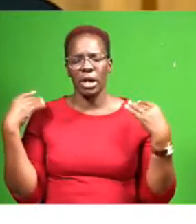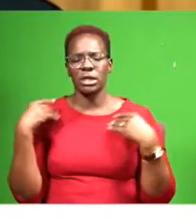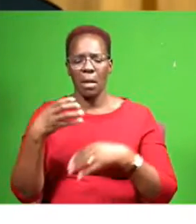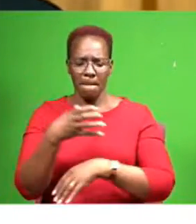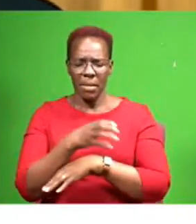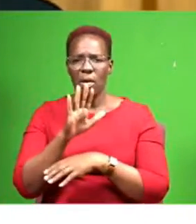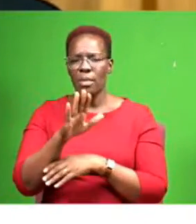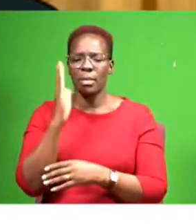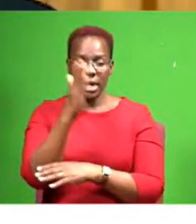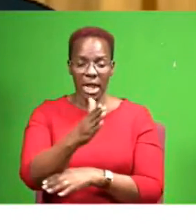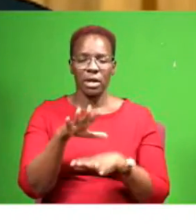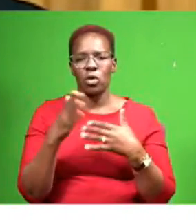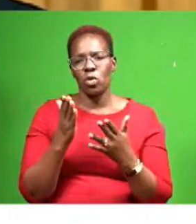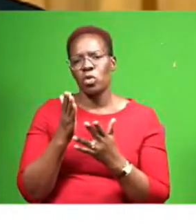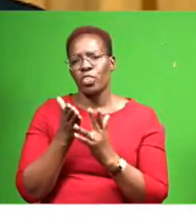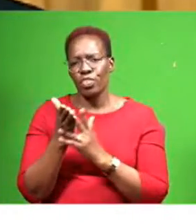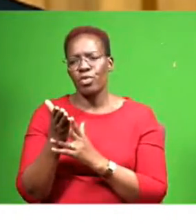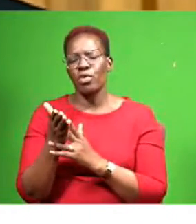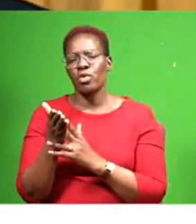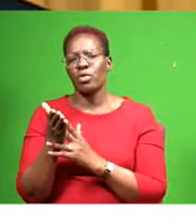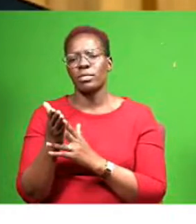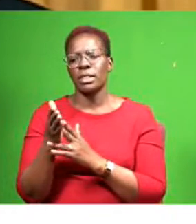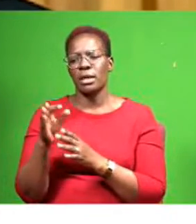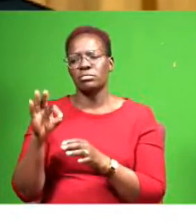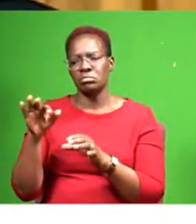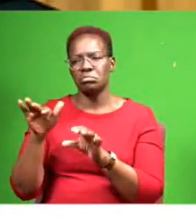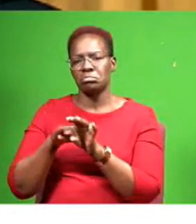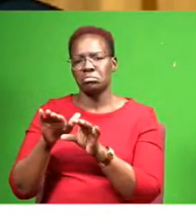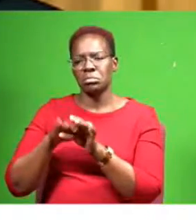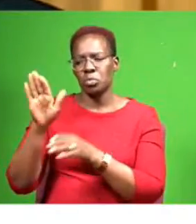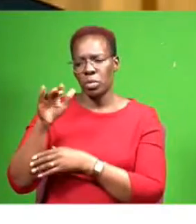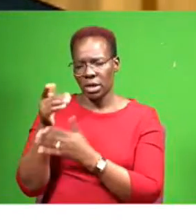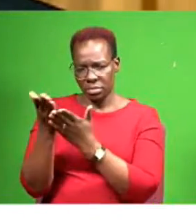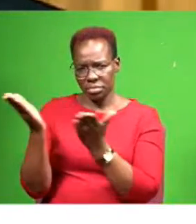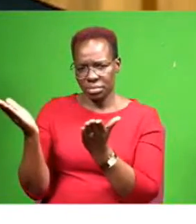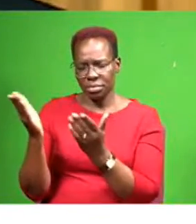either directly or through their democratically elected representatives.